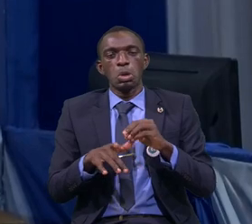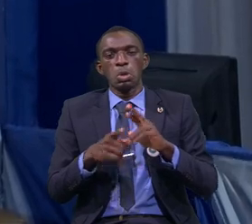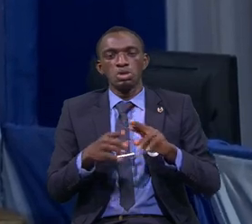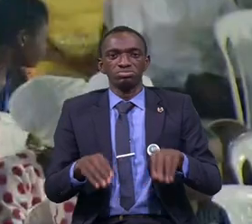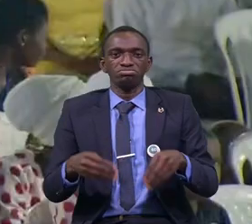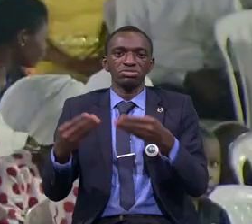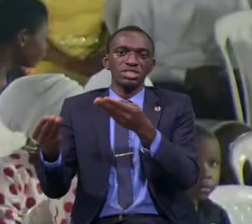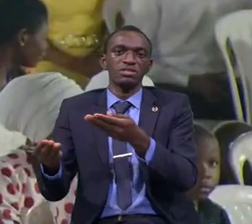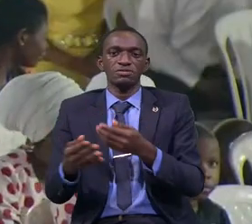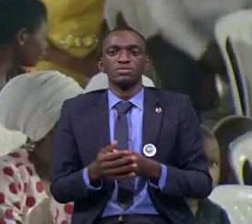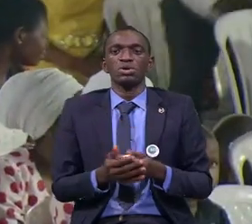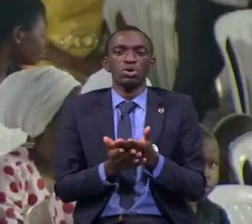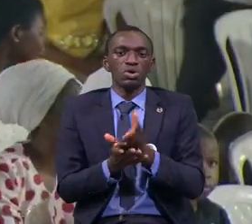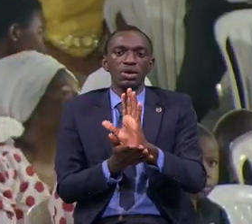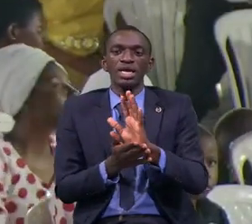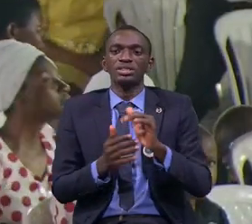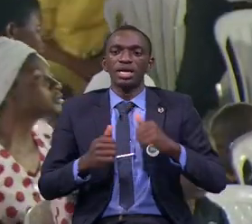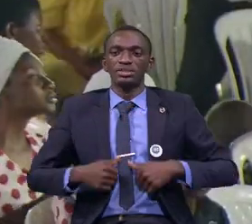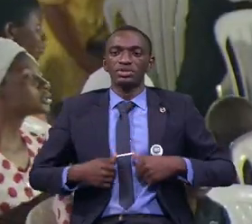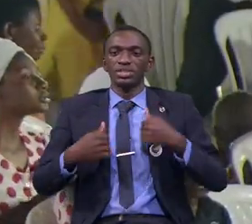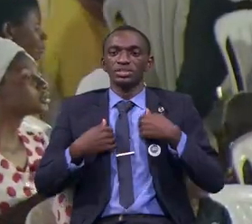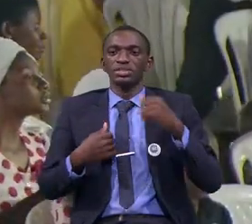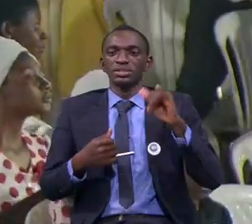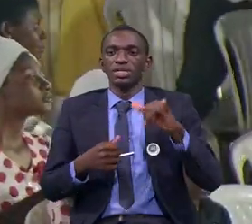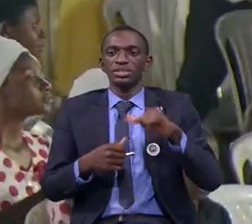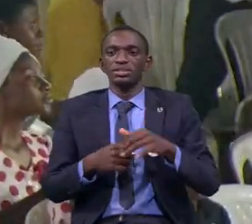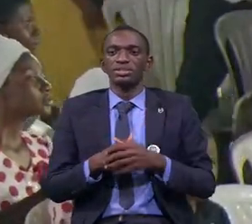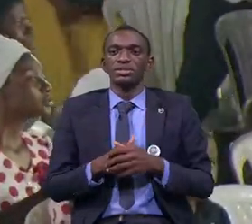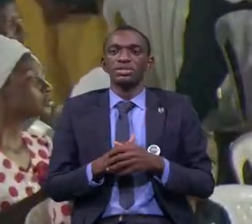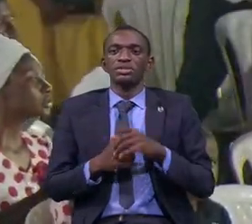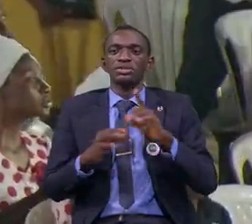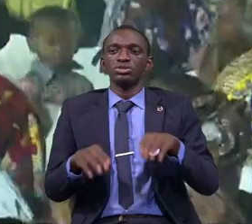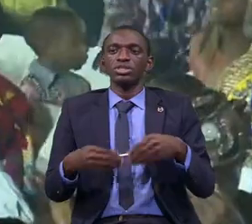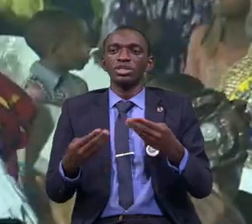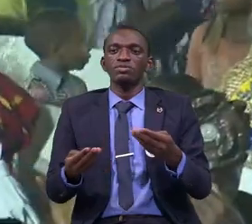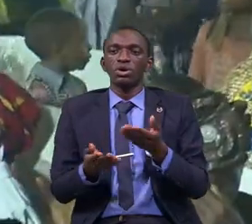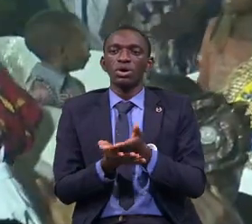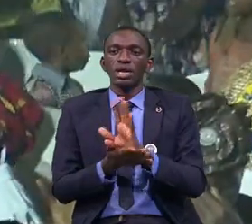address. Yes, you give a correct address of where you stay.